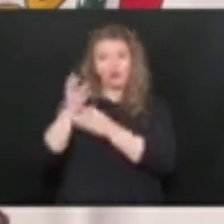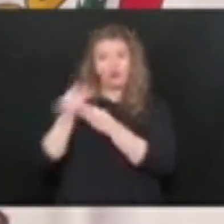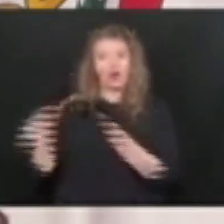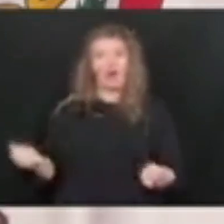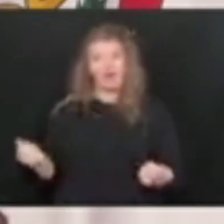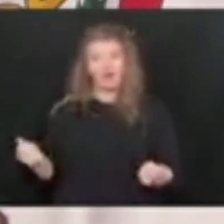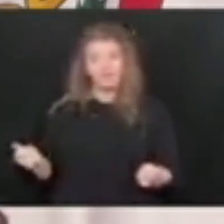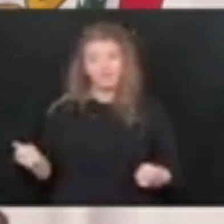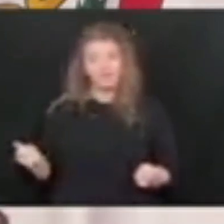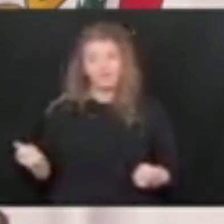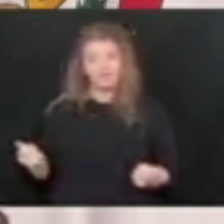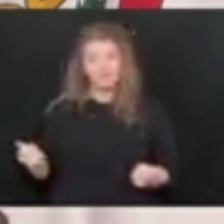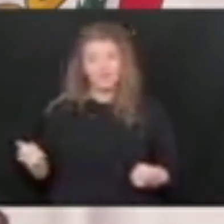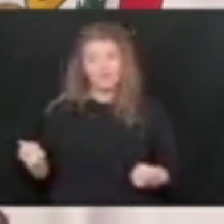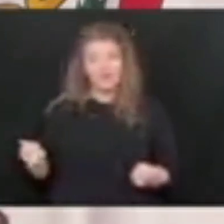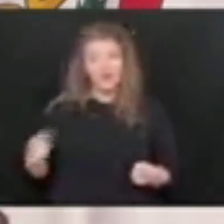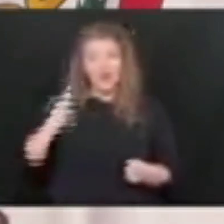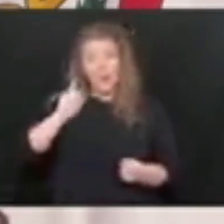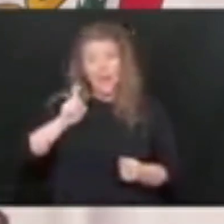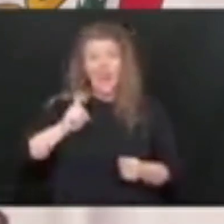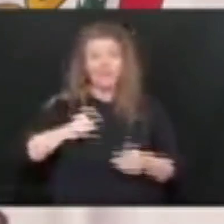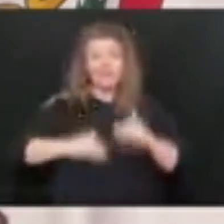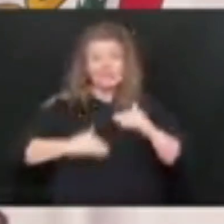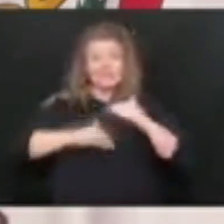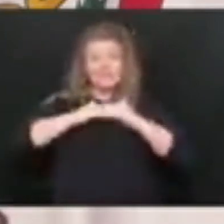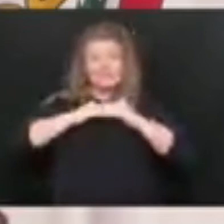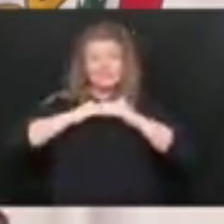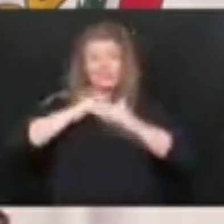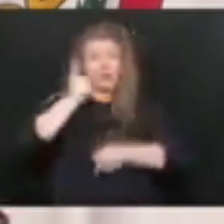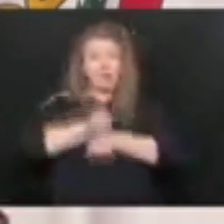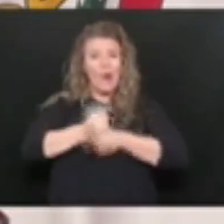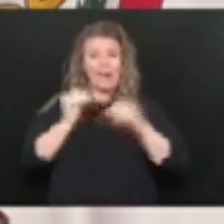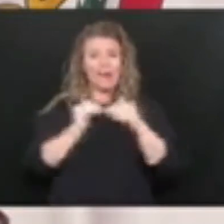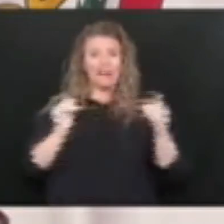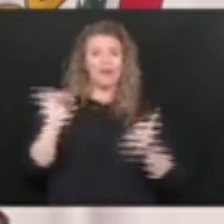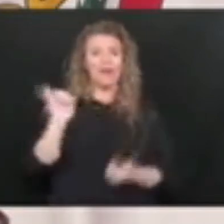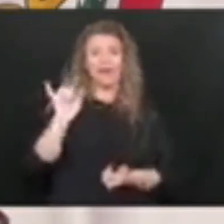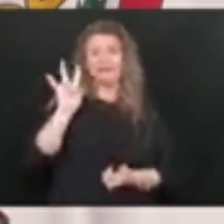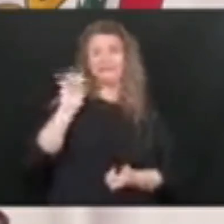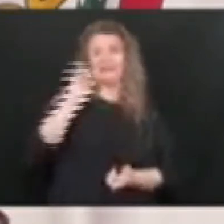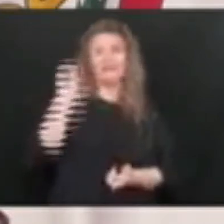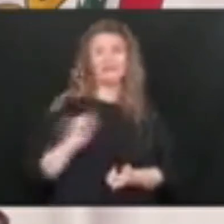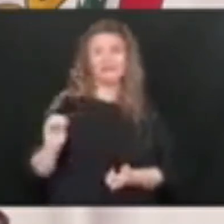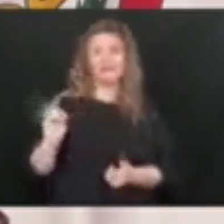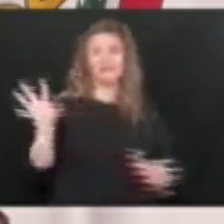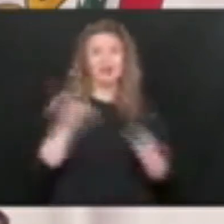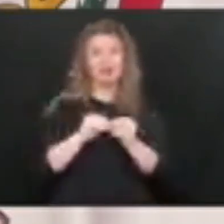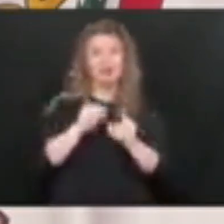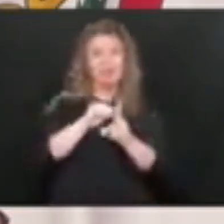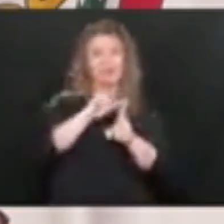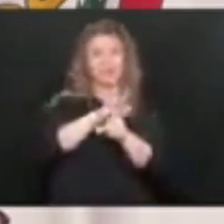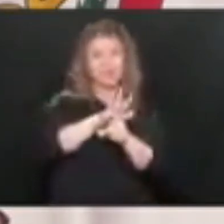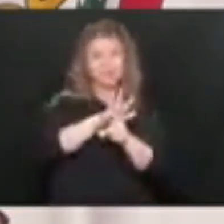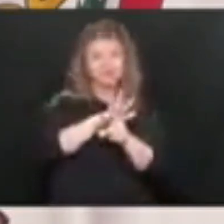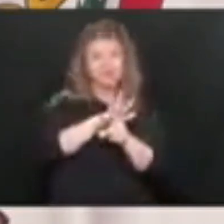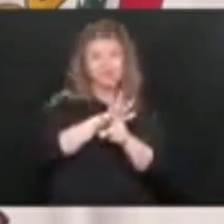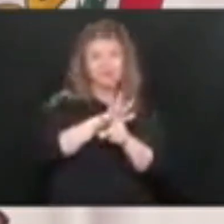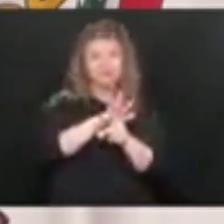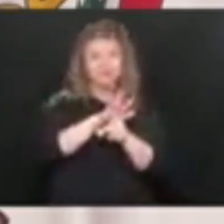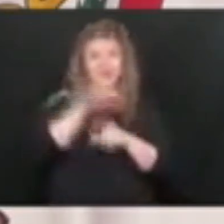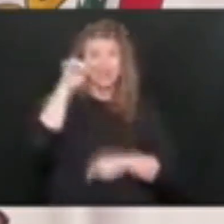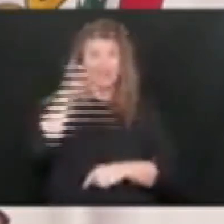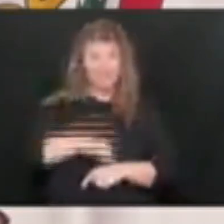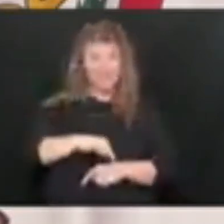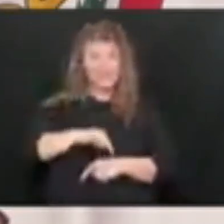If we get to a level of vaccination, like 70% of our total population, this